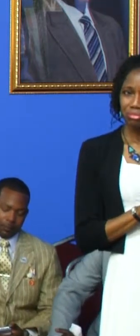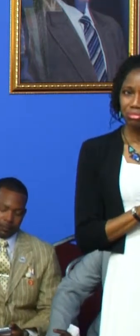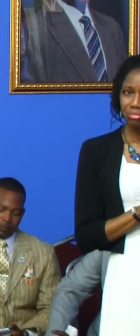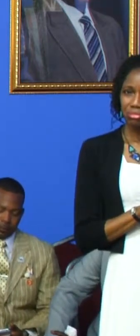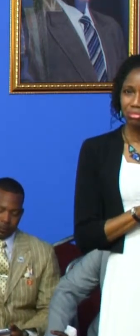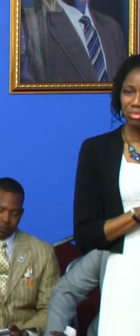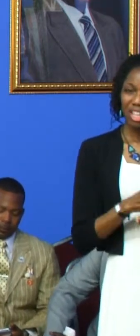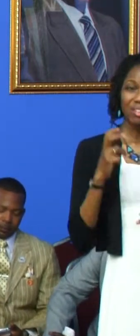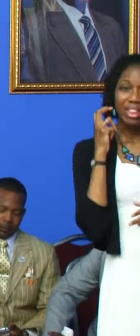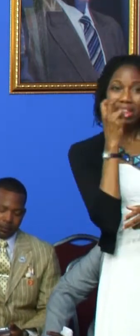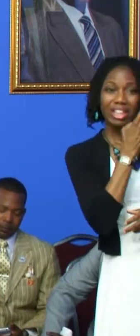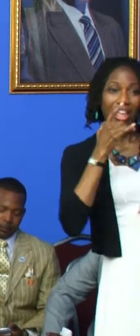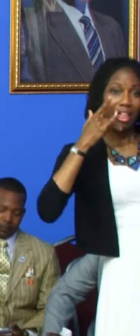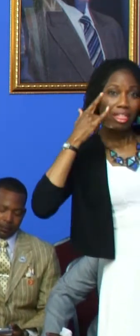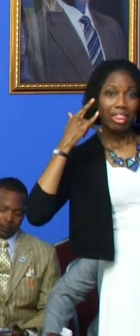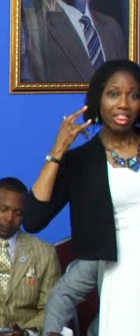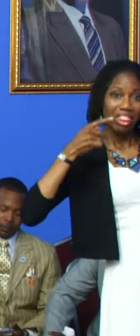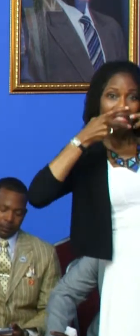gold teeth.